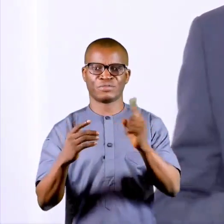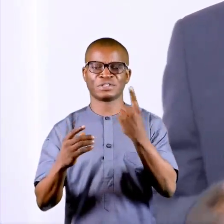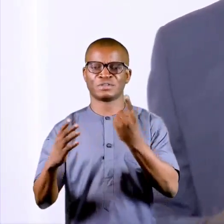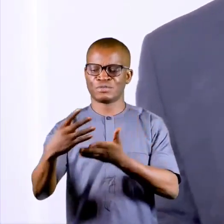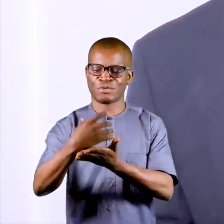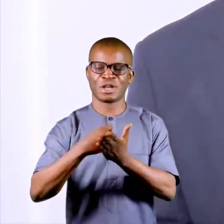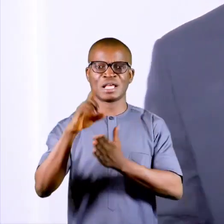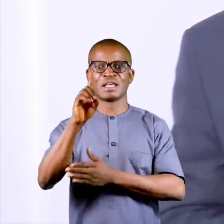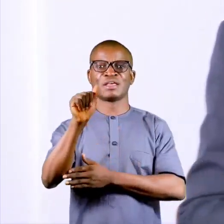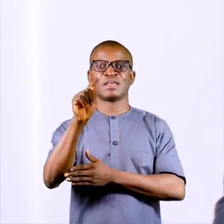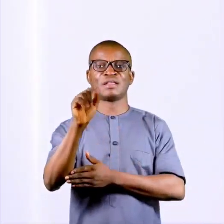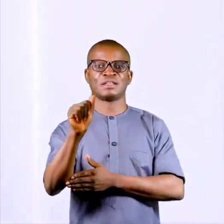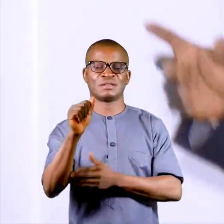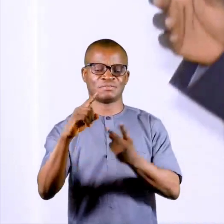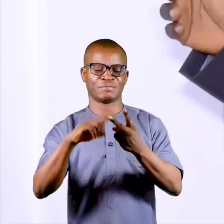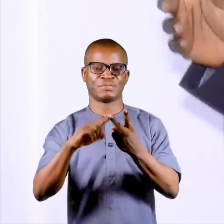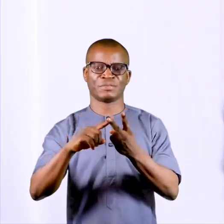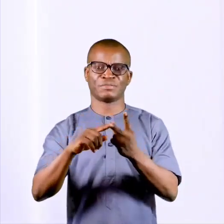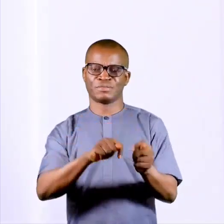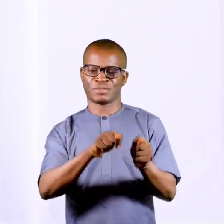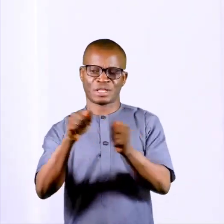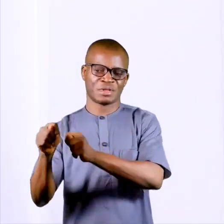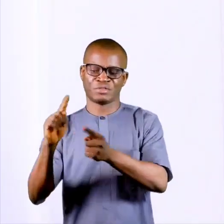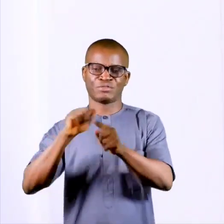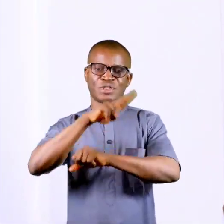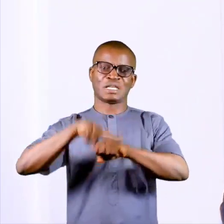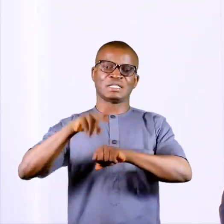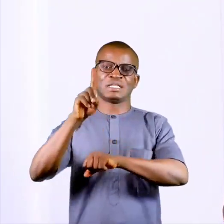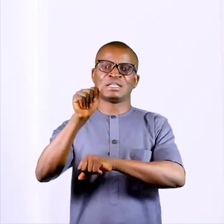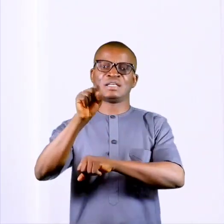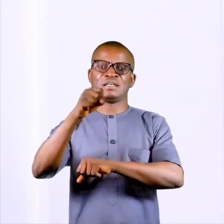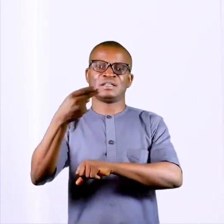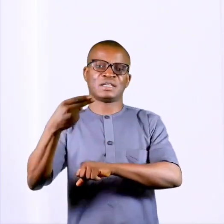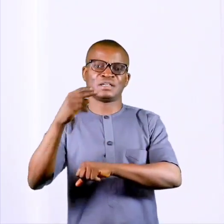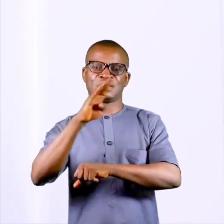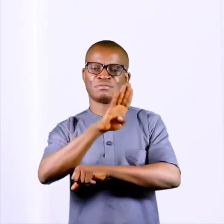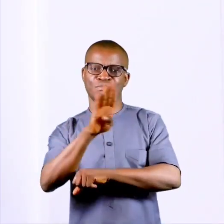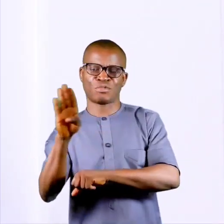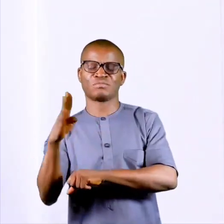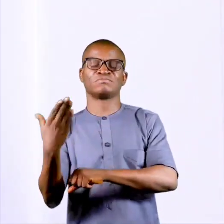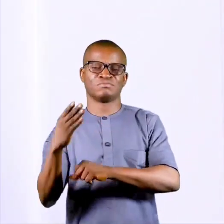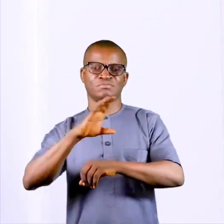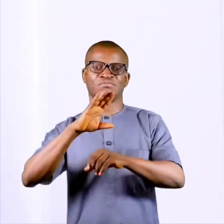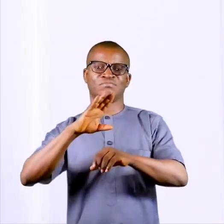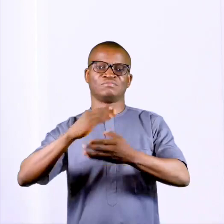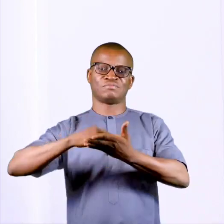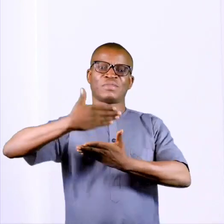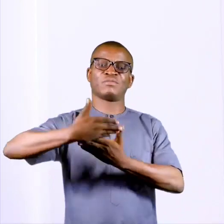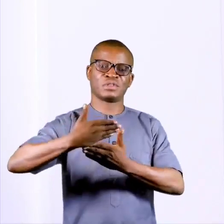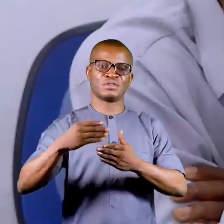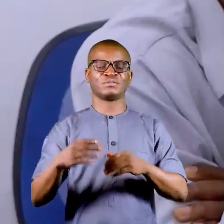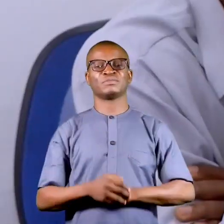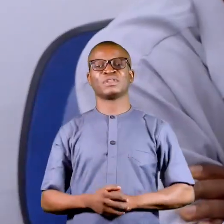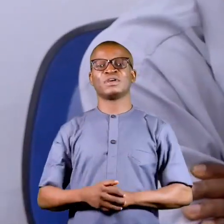by collecting this data. Two, by transmitting this data to the national dashboard. Three, by also letting us know the